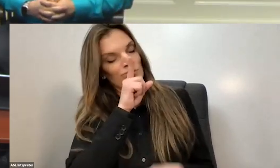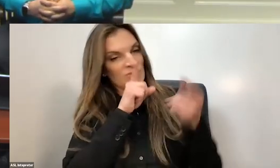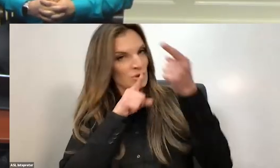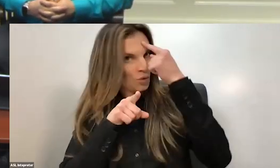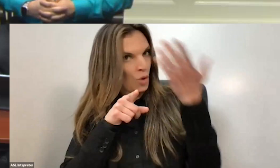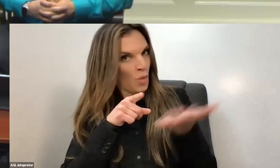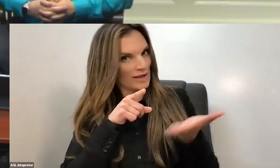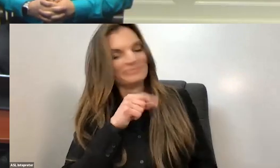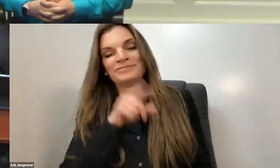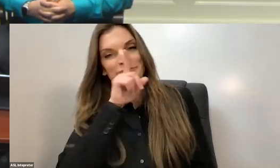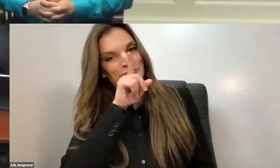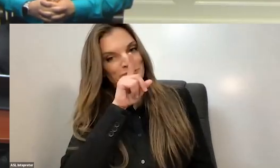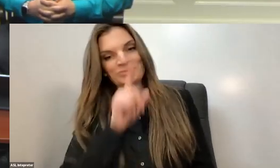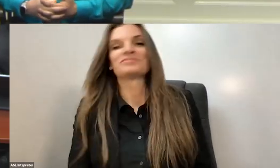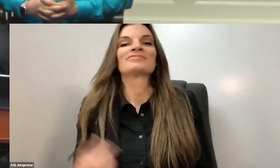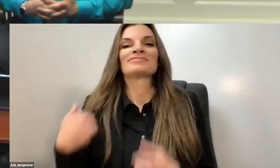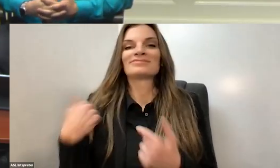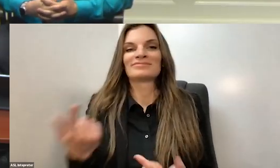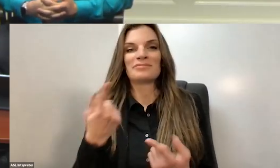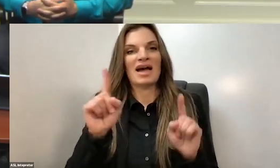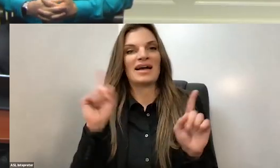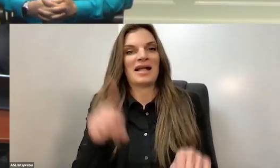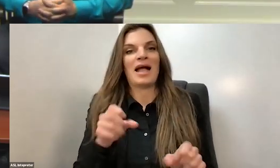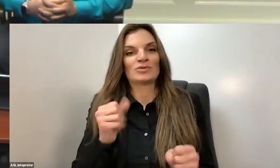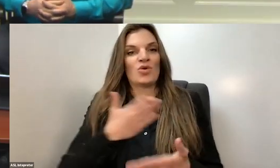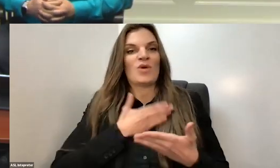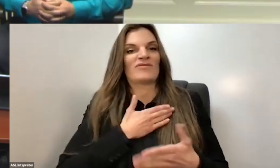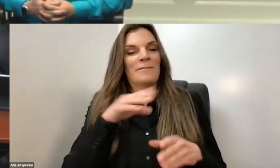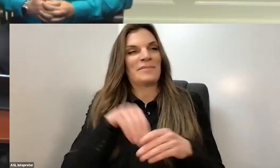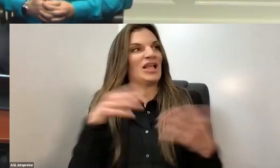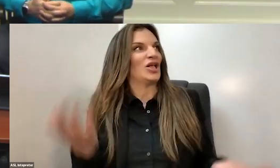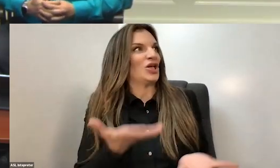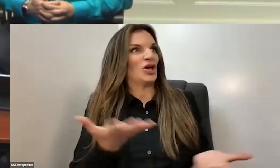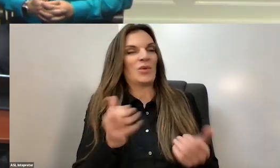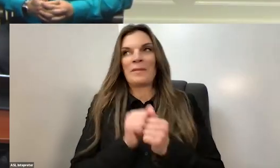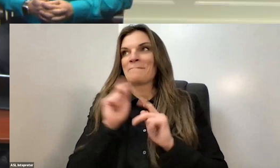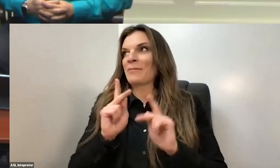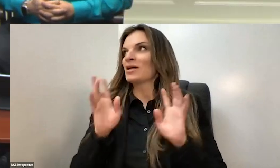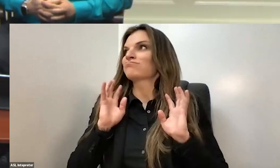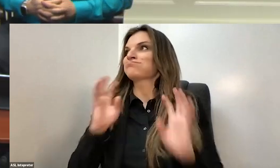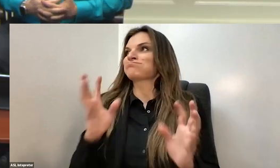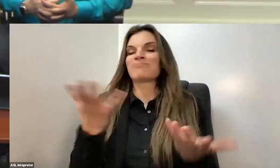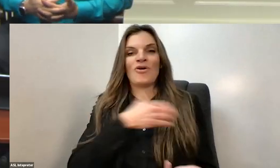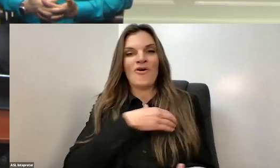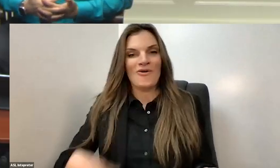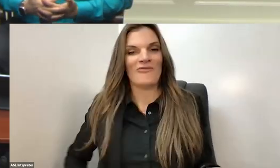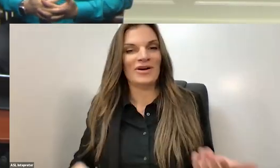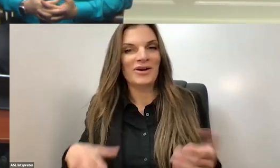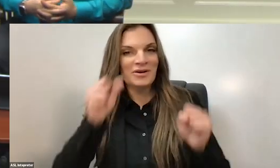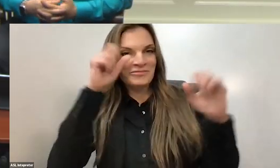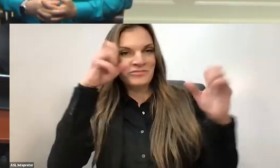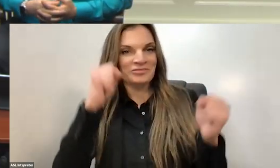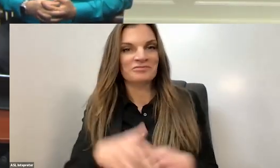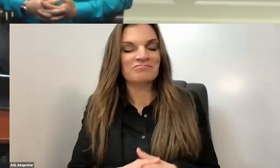and you know when. It's just great to be here in the hallowed halls of Harvard for this. So